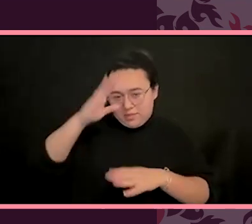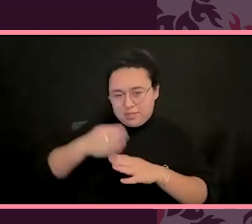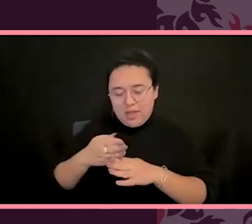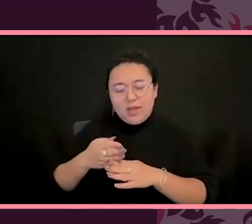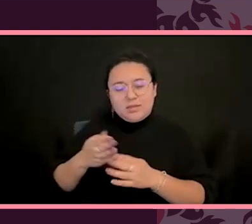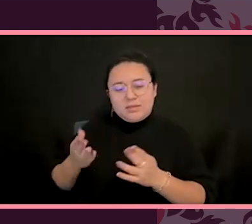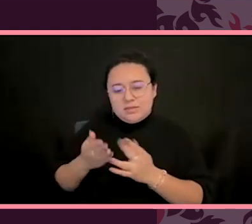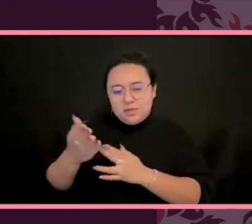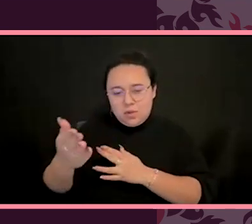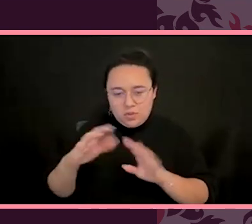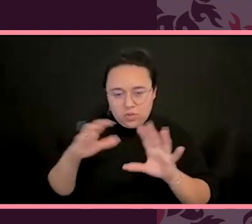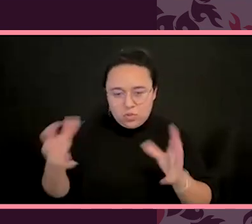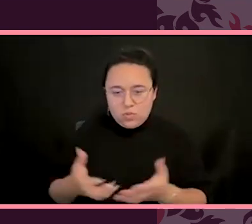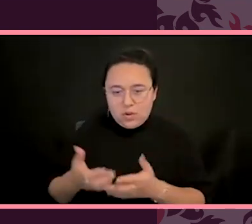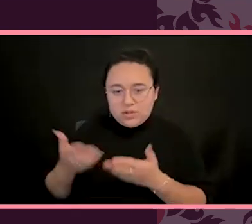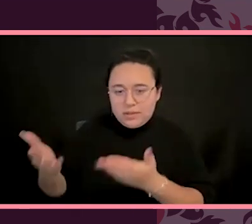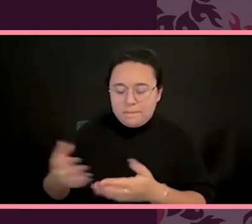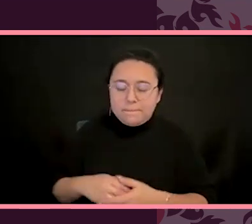world.